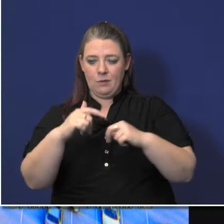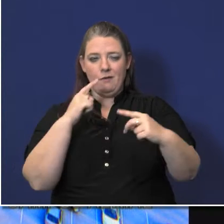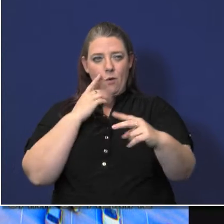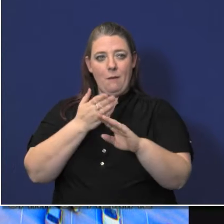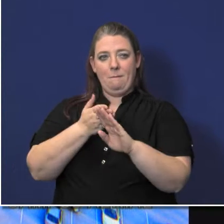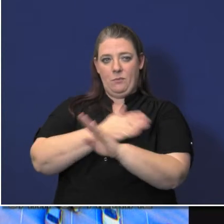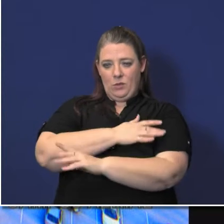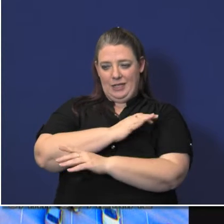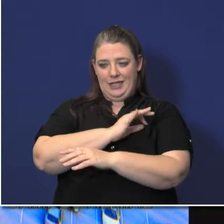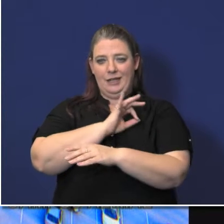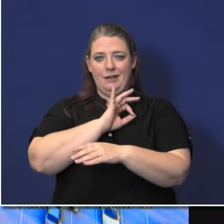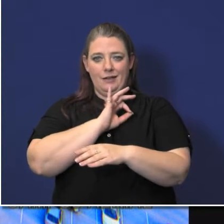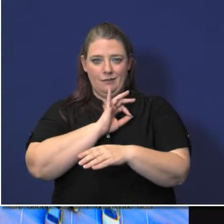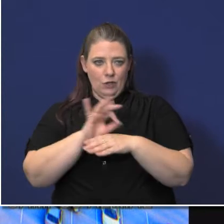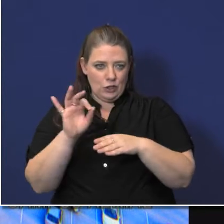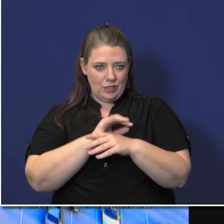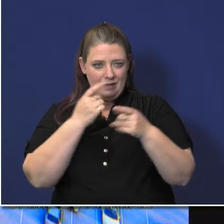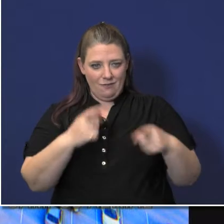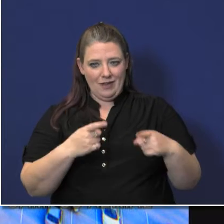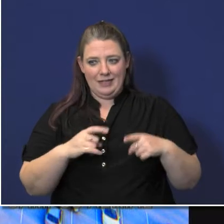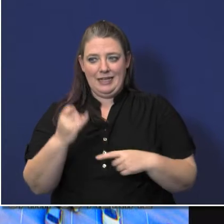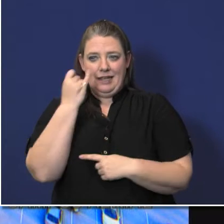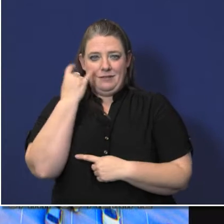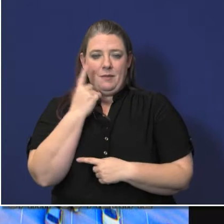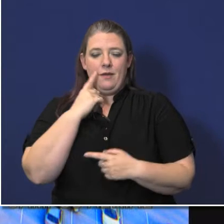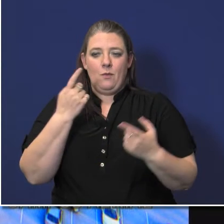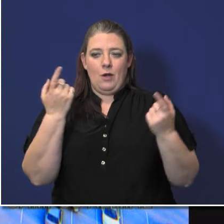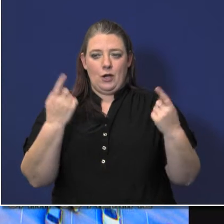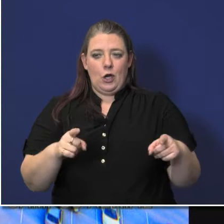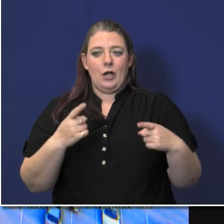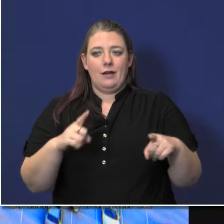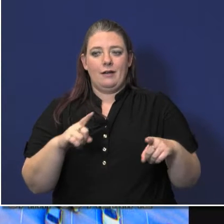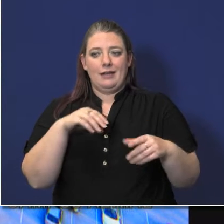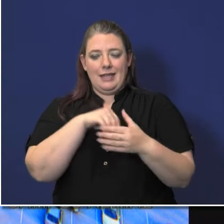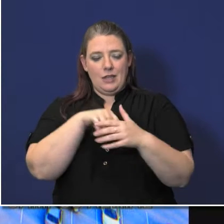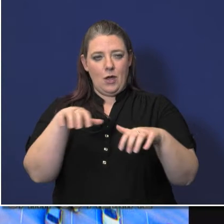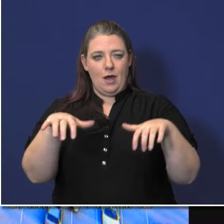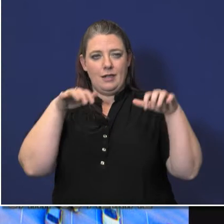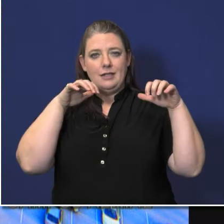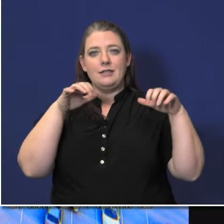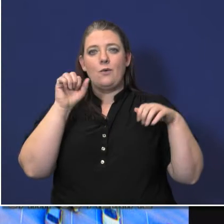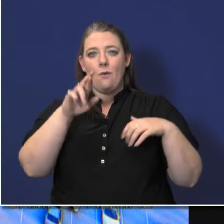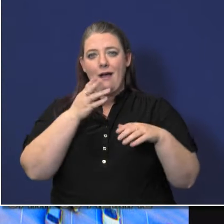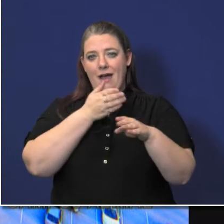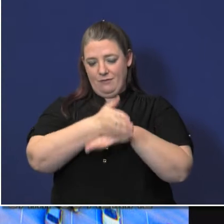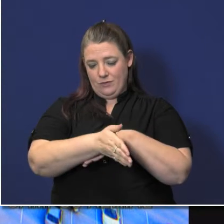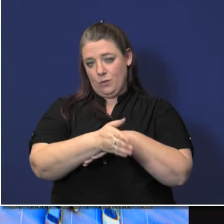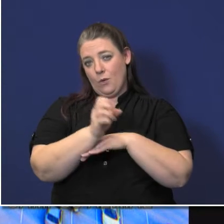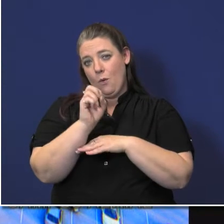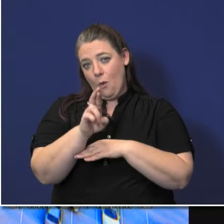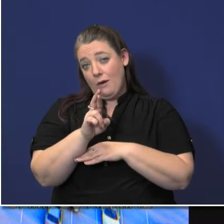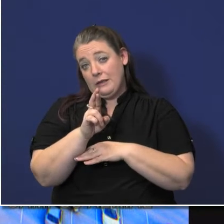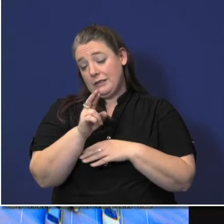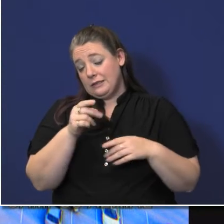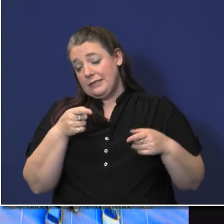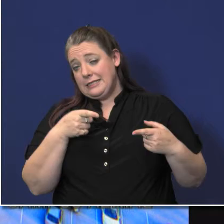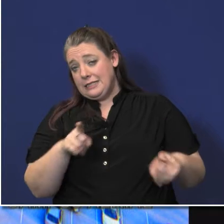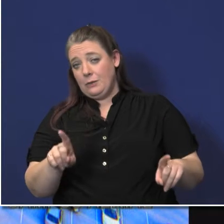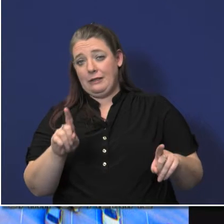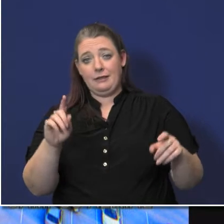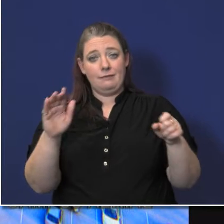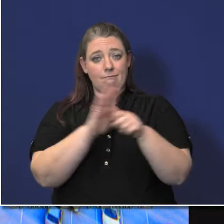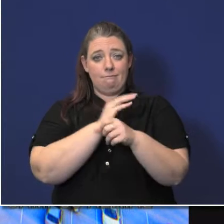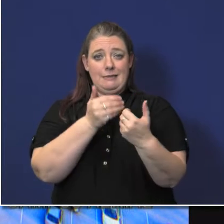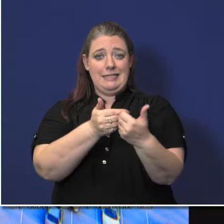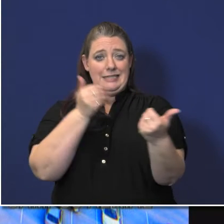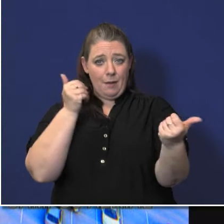event before something were to occur in the audience chamber in the auditorium, or after, or during a completely separate